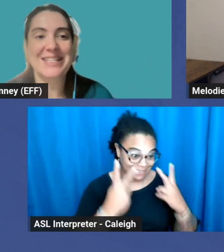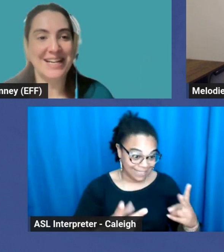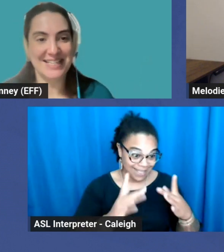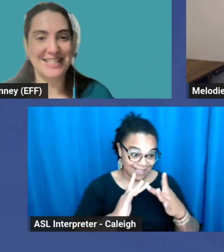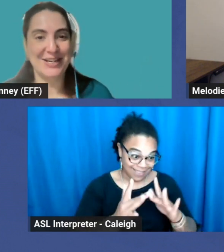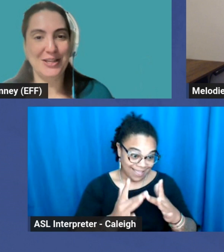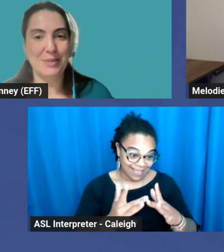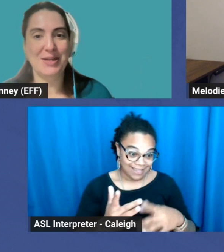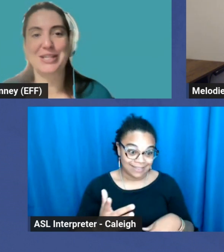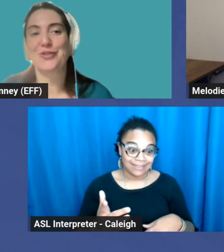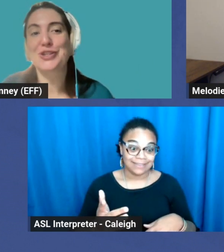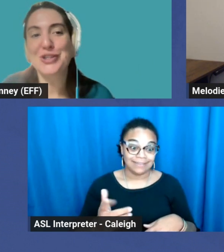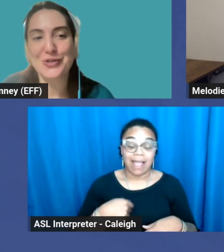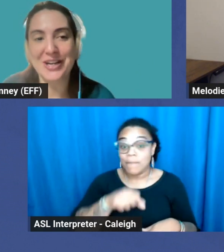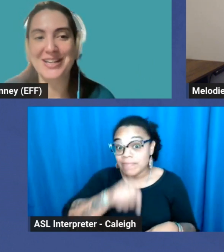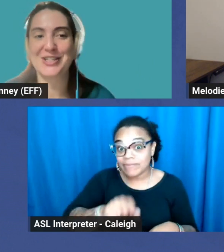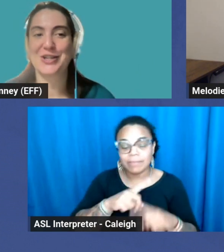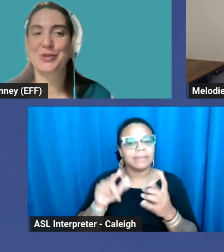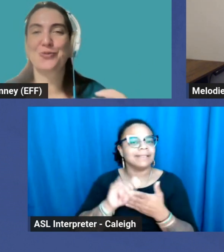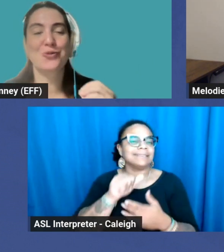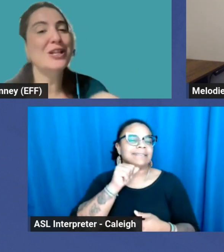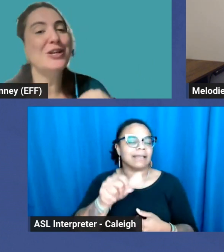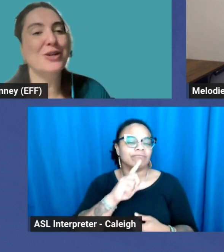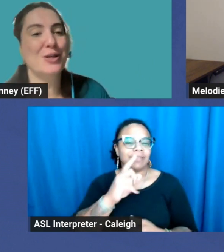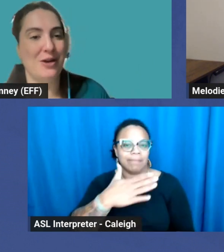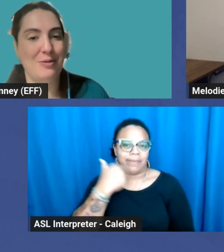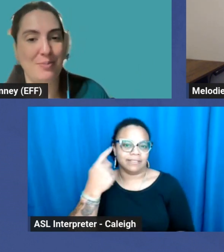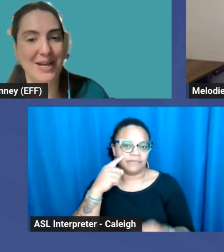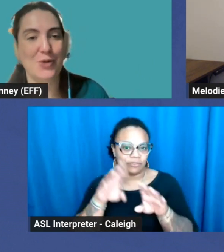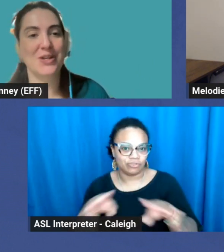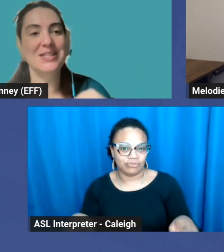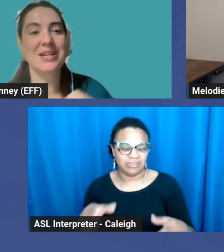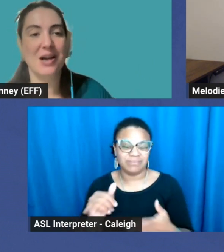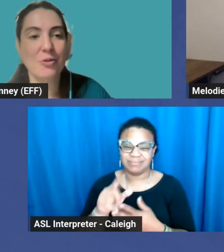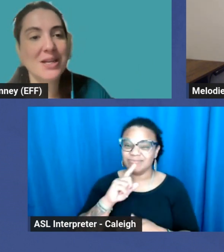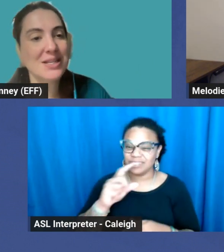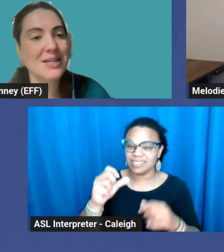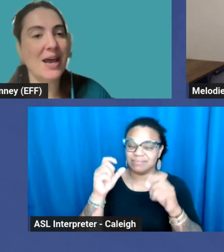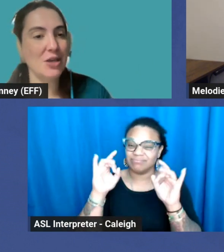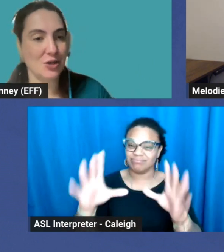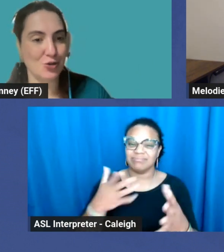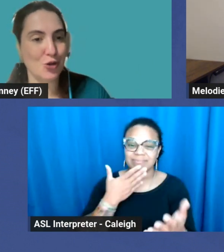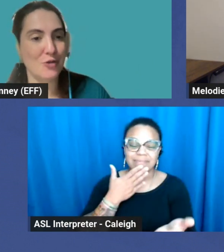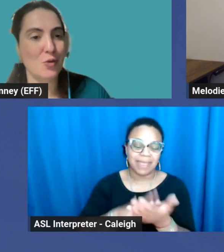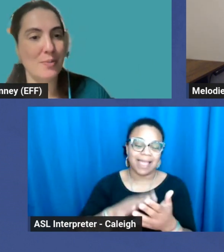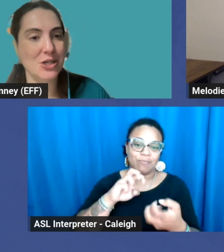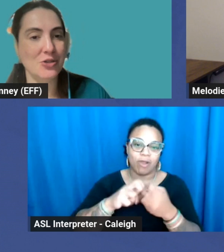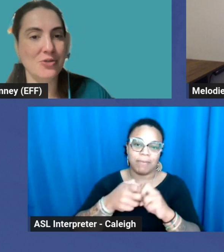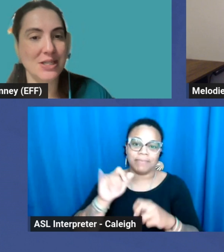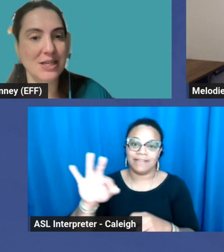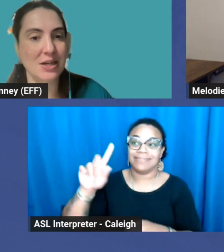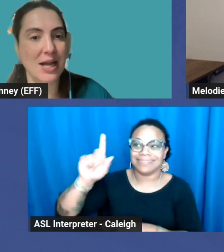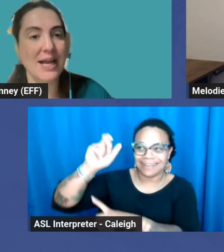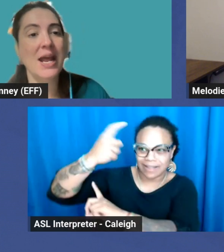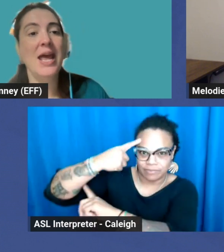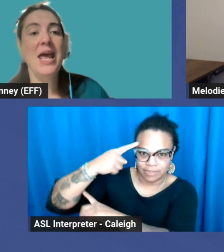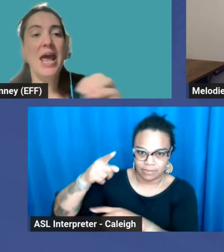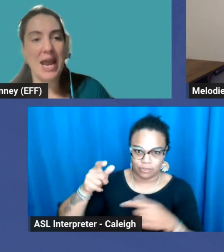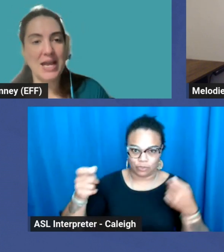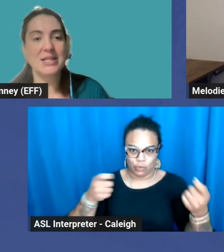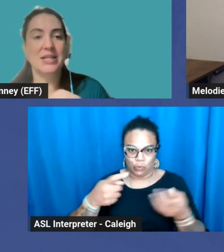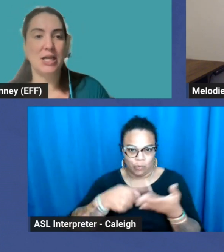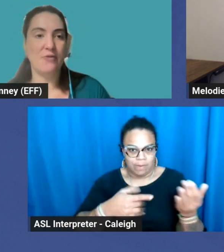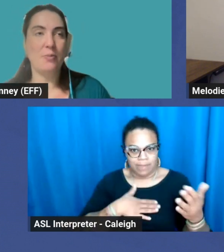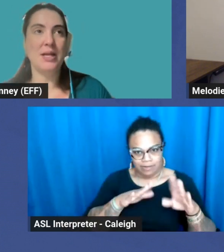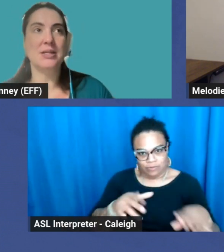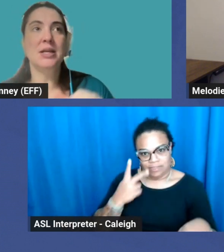online. That's not necessarily the best thing for the children. And it's also really, really problematic when it's the government having control over what my children see online